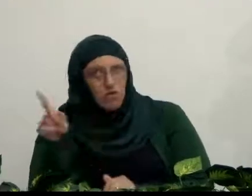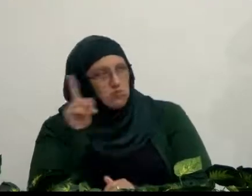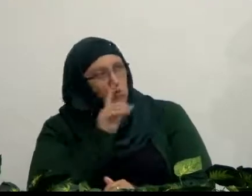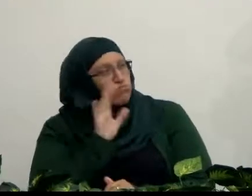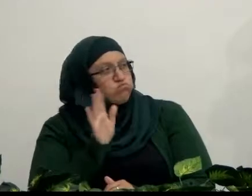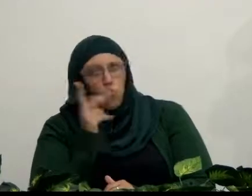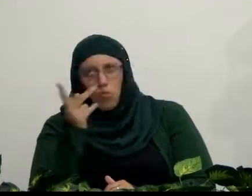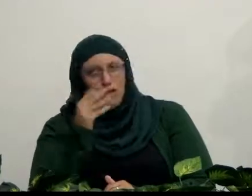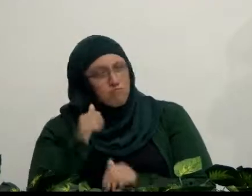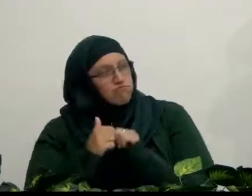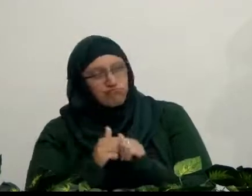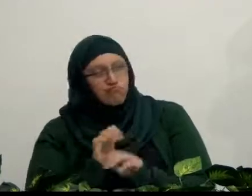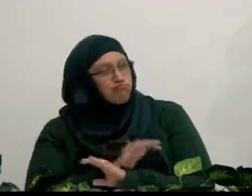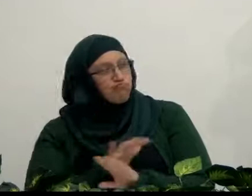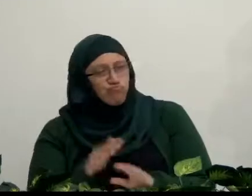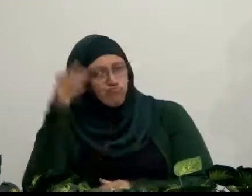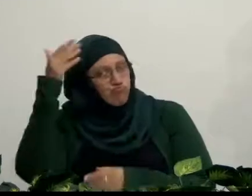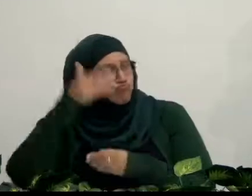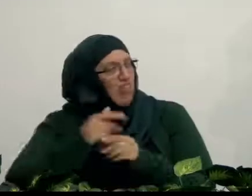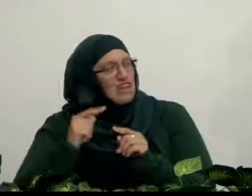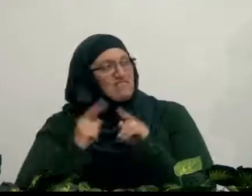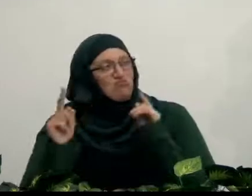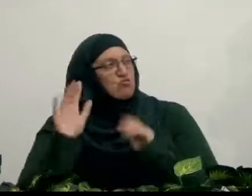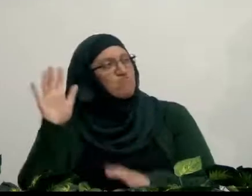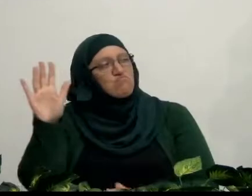not associating with them. They are different from us.